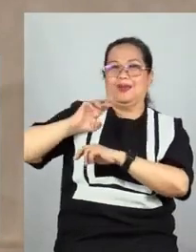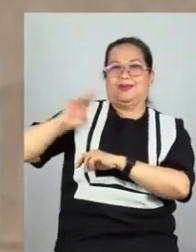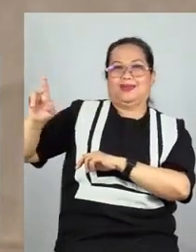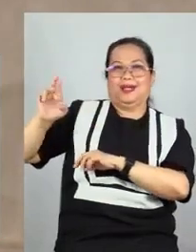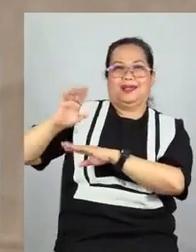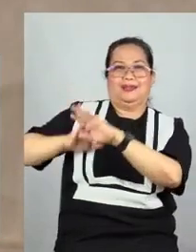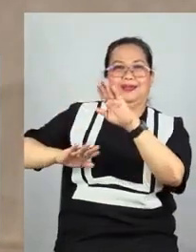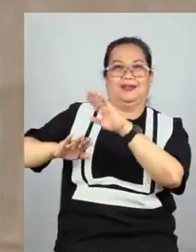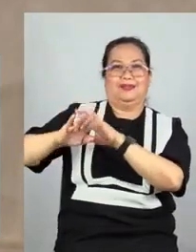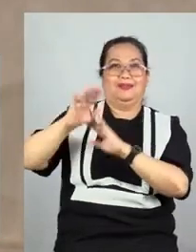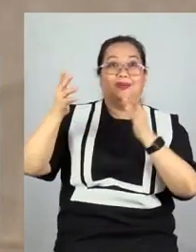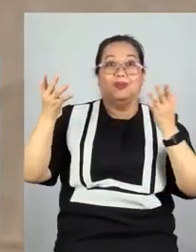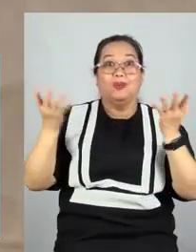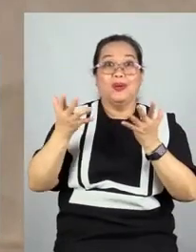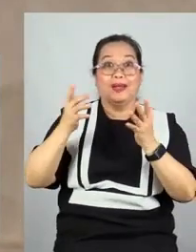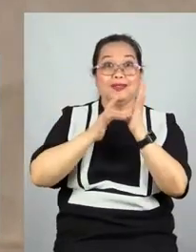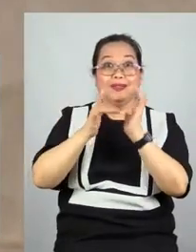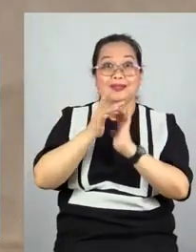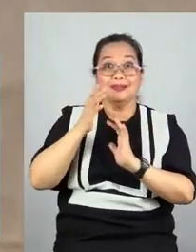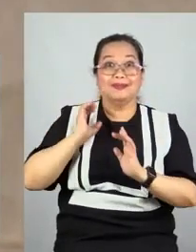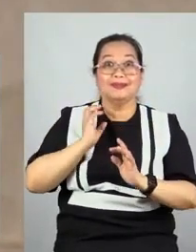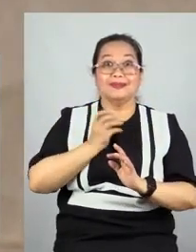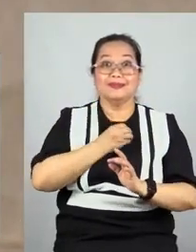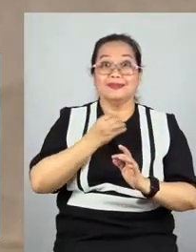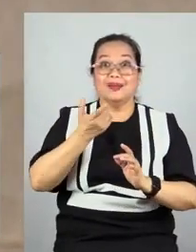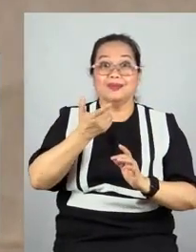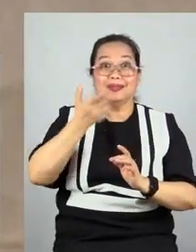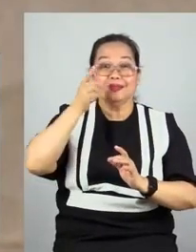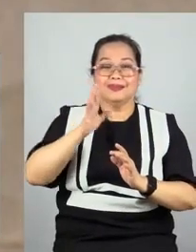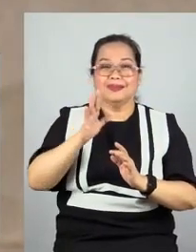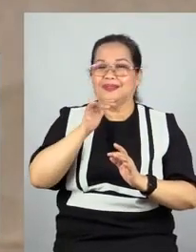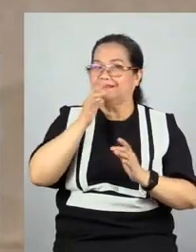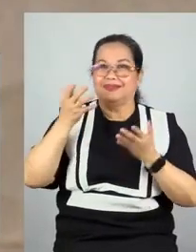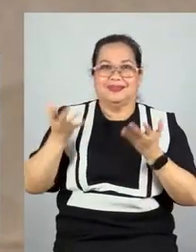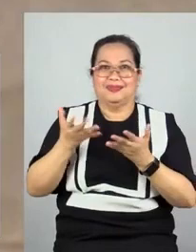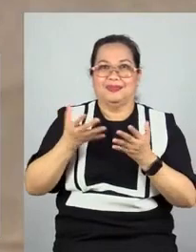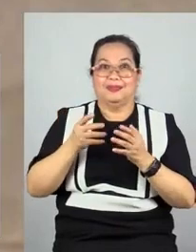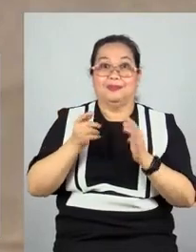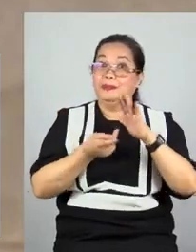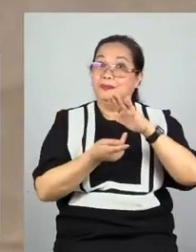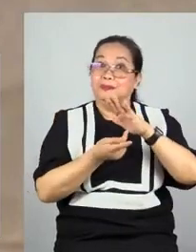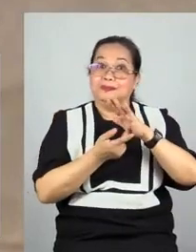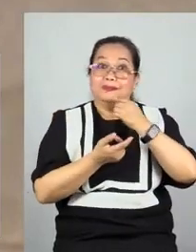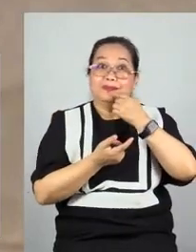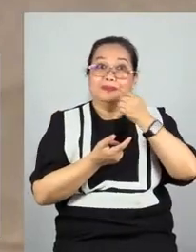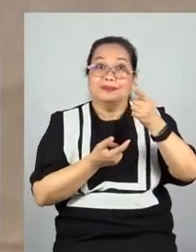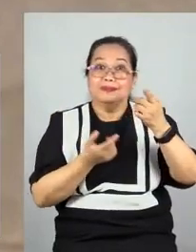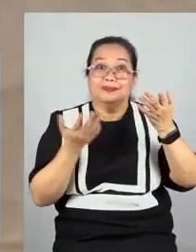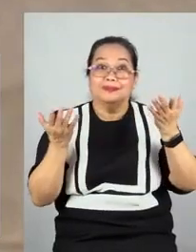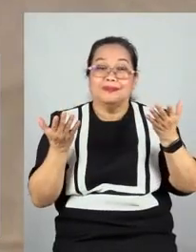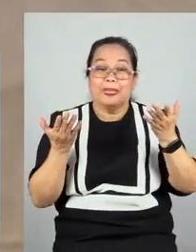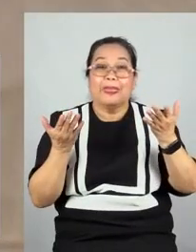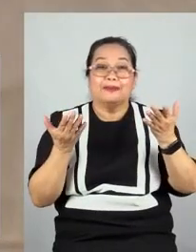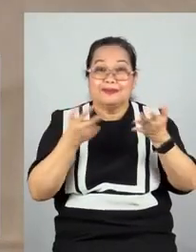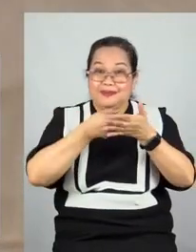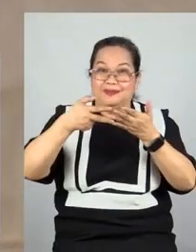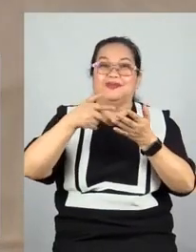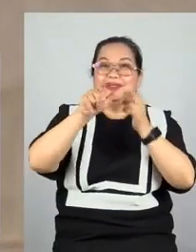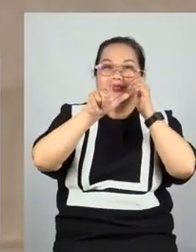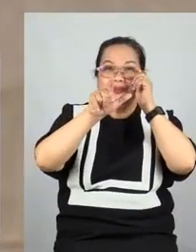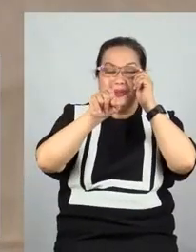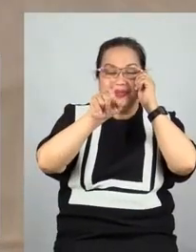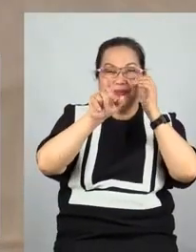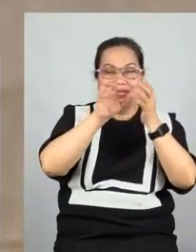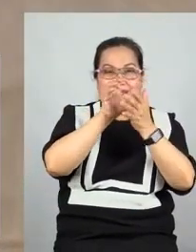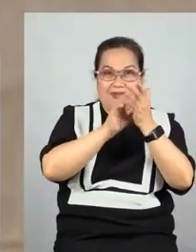Nandun ang ating Panginoon. Doon siya in-exalt. Pero hindi natapos doon si Pablo. Verse 21, chapter 1